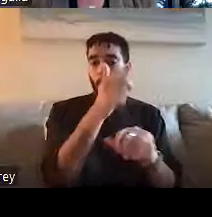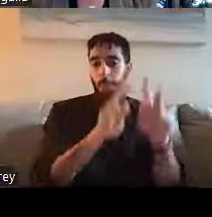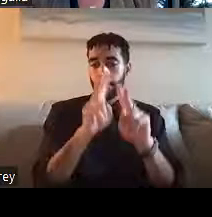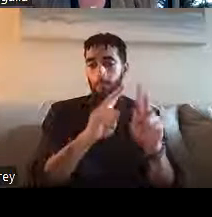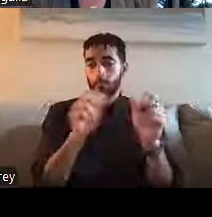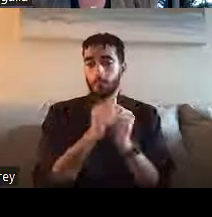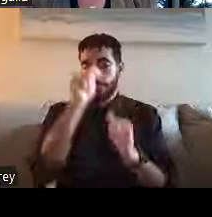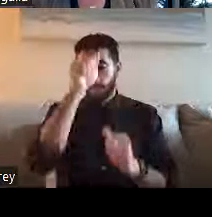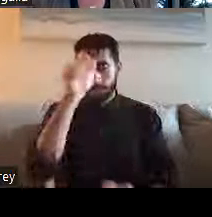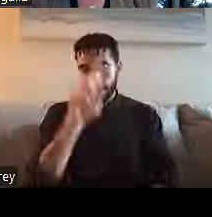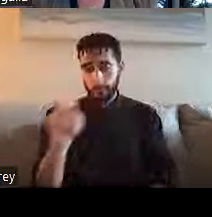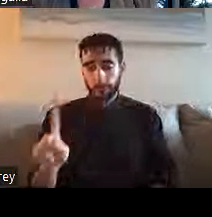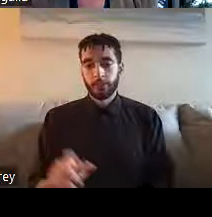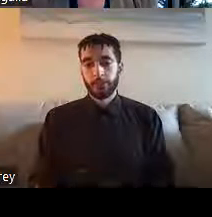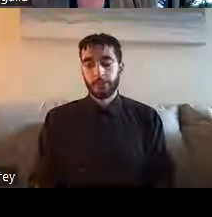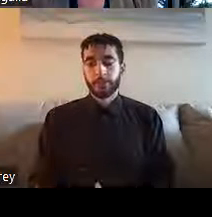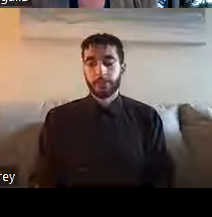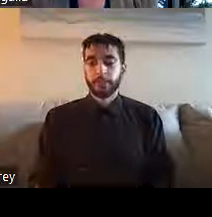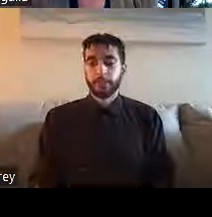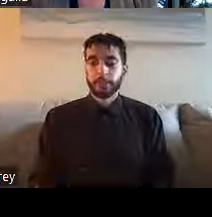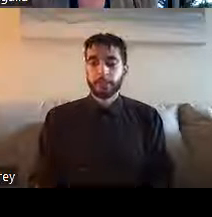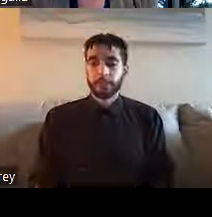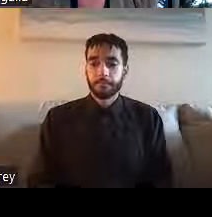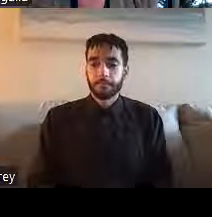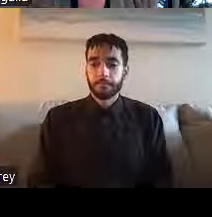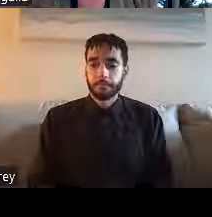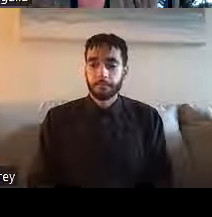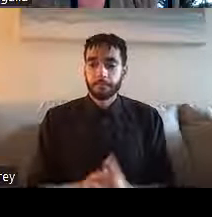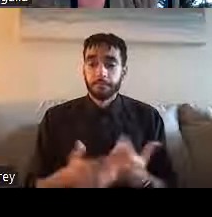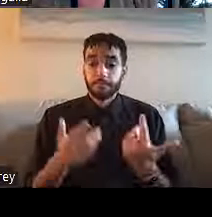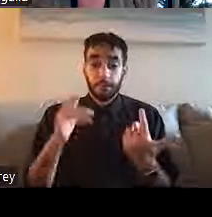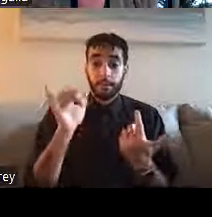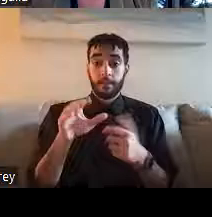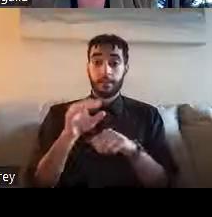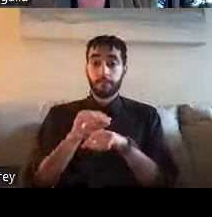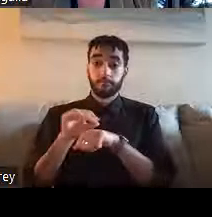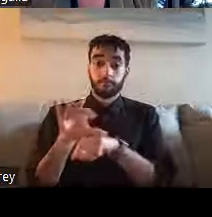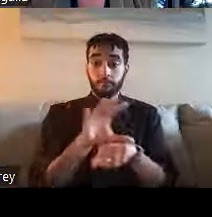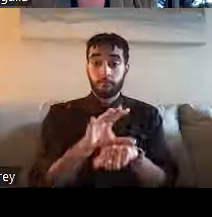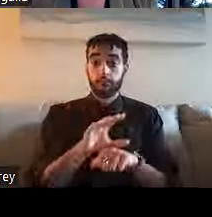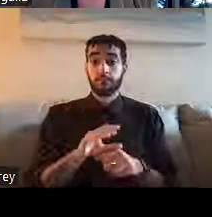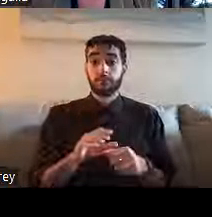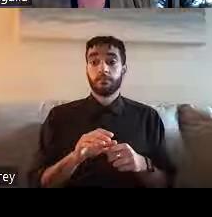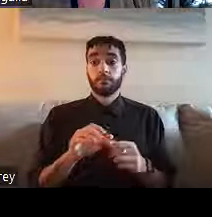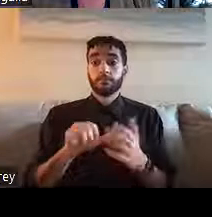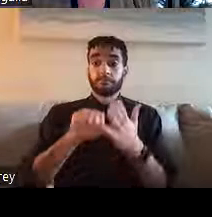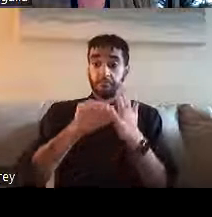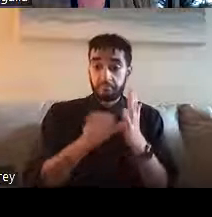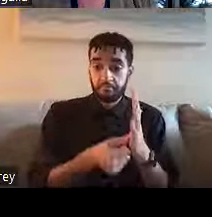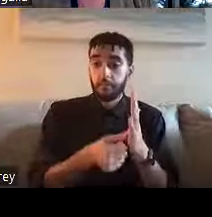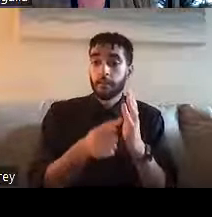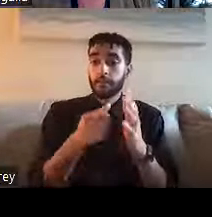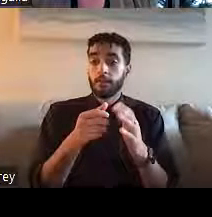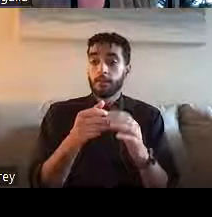There's no other community-based resources that have the expertise and effectiveness of the Alzheimer Daycare Resource Centers for preventing isolation,